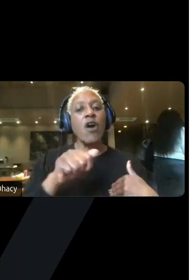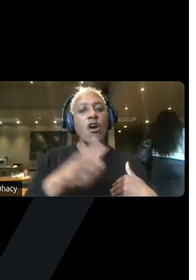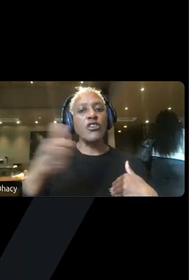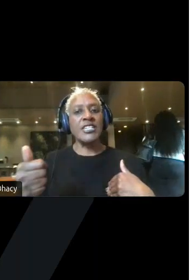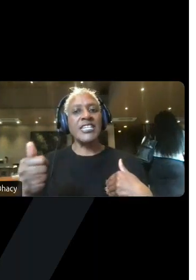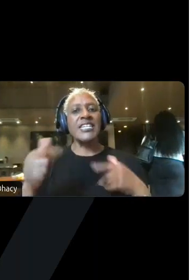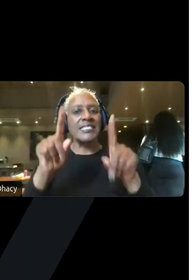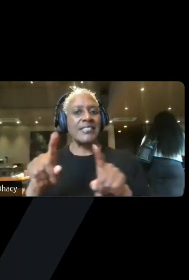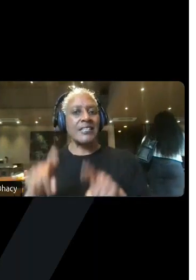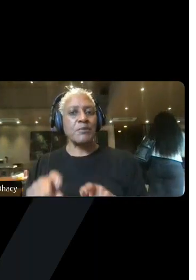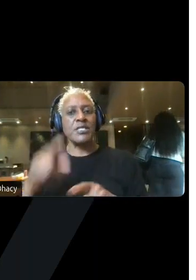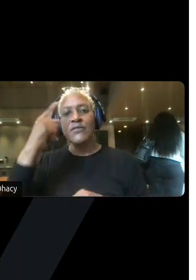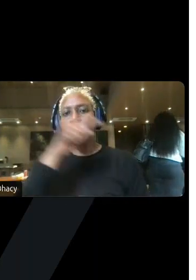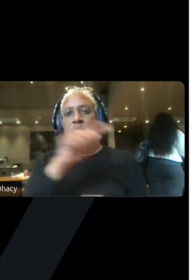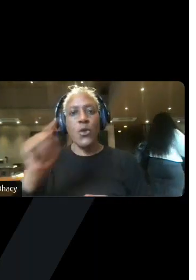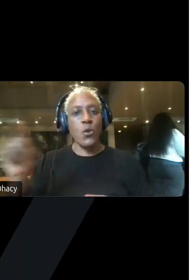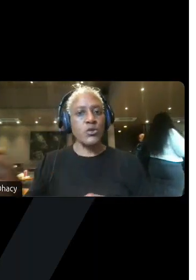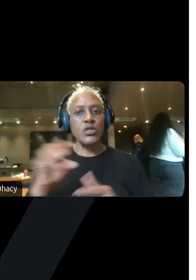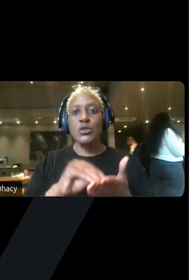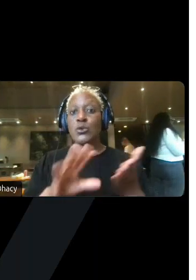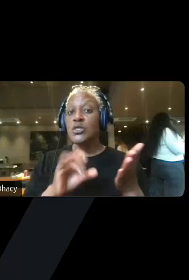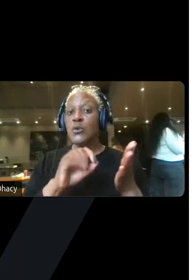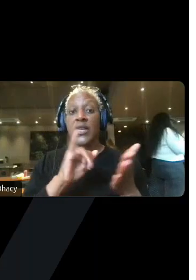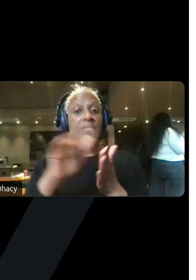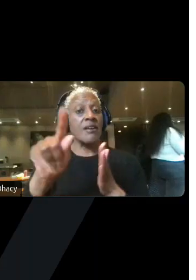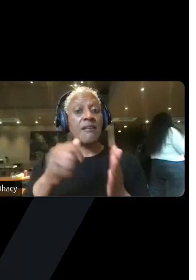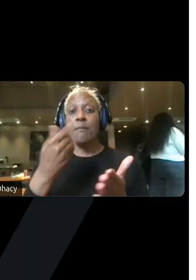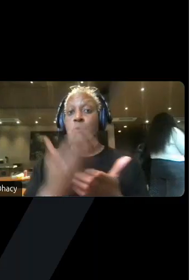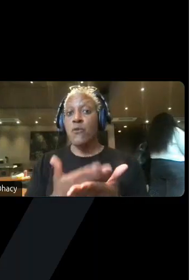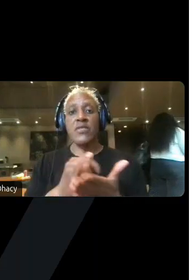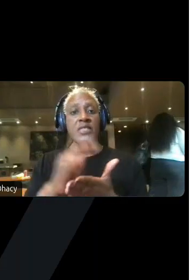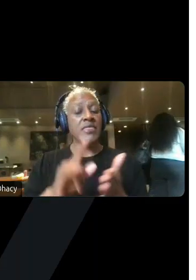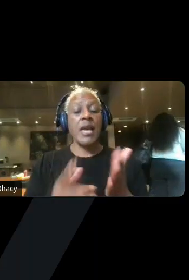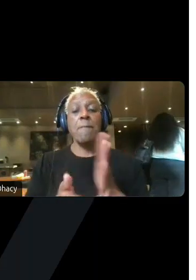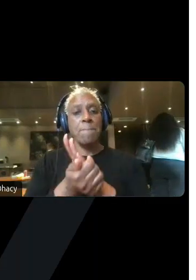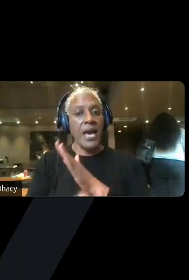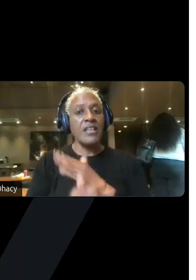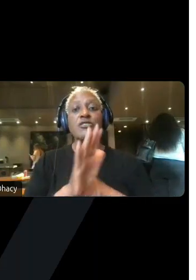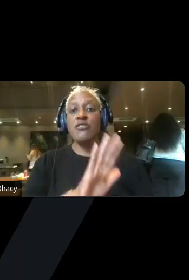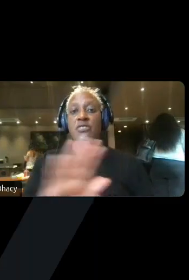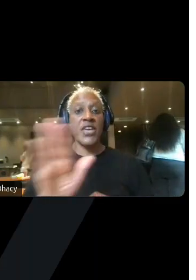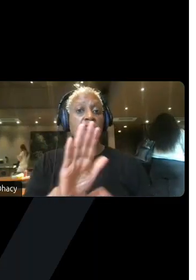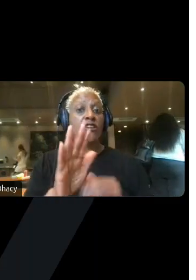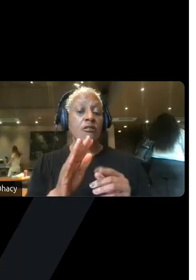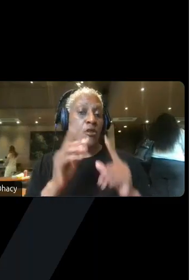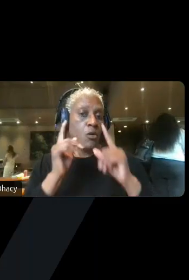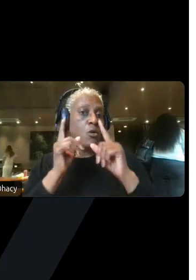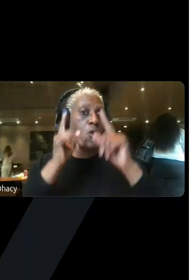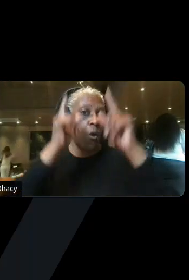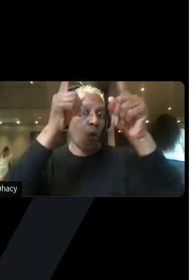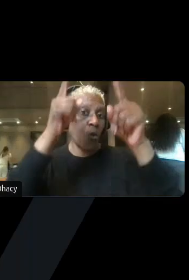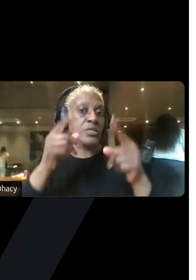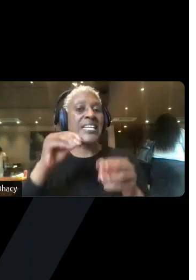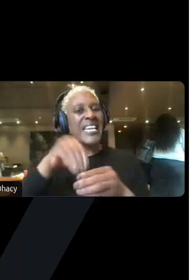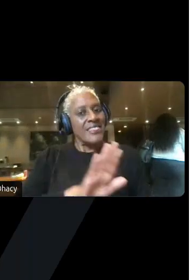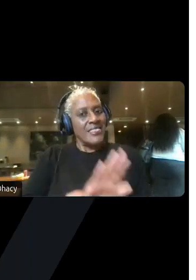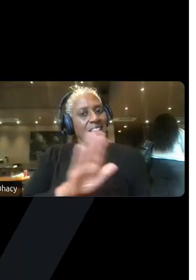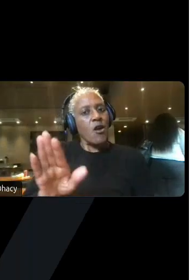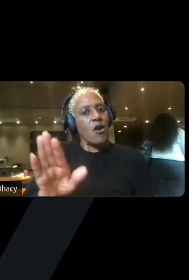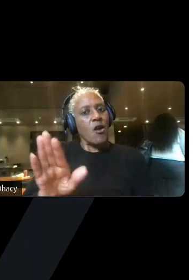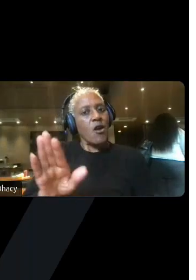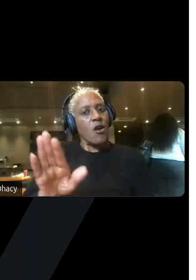help students show their mastery of standards in a different way. We can go to the next slide.